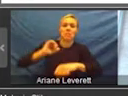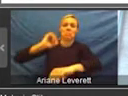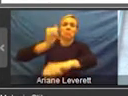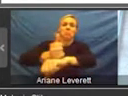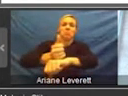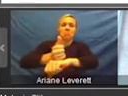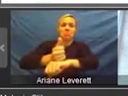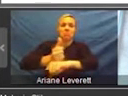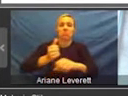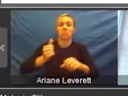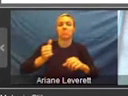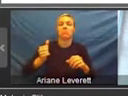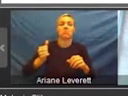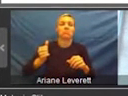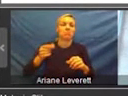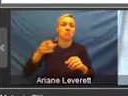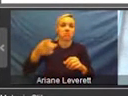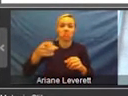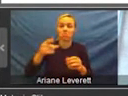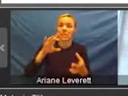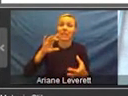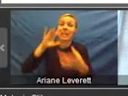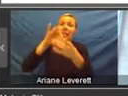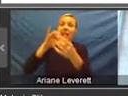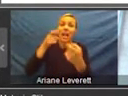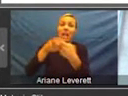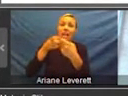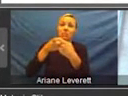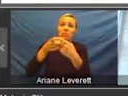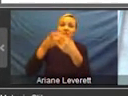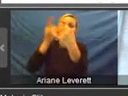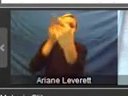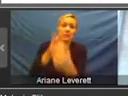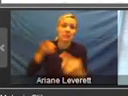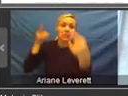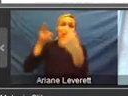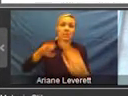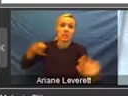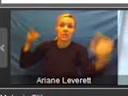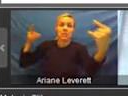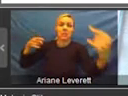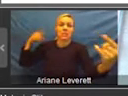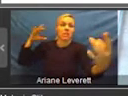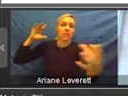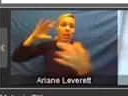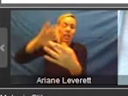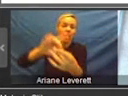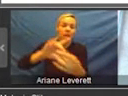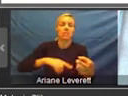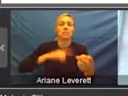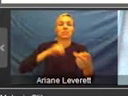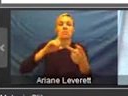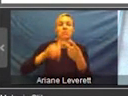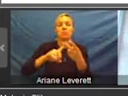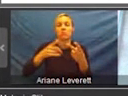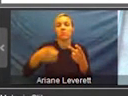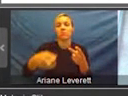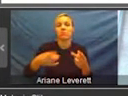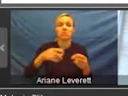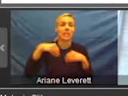internet later if available, and hoping these telecenters that would provide access to information,